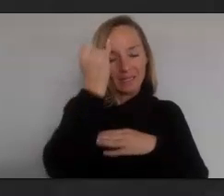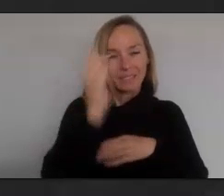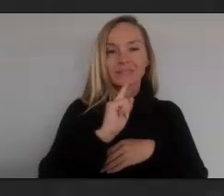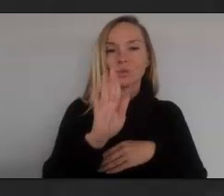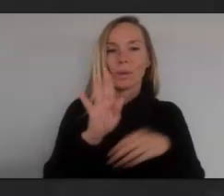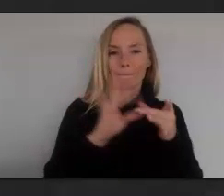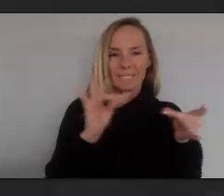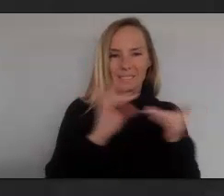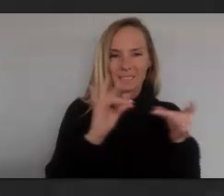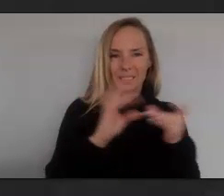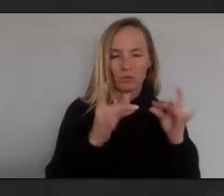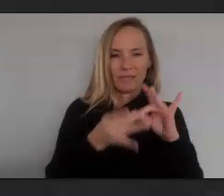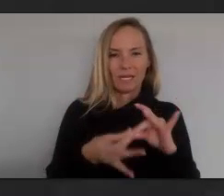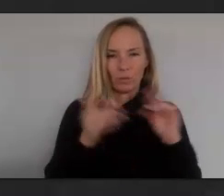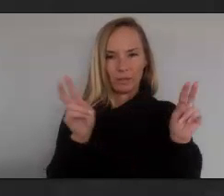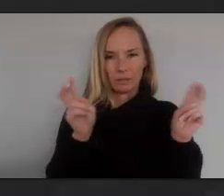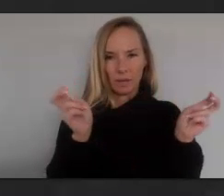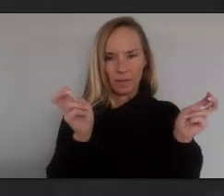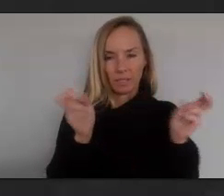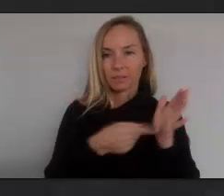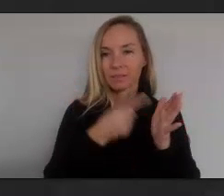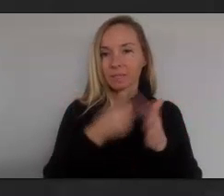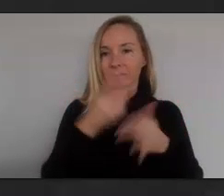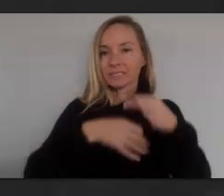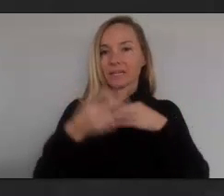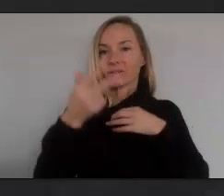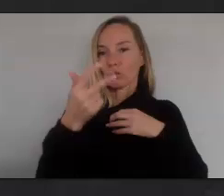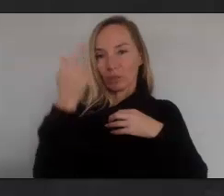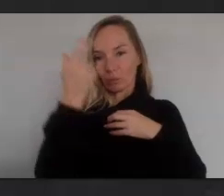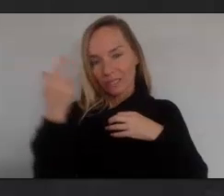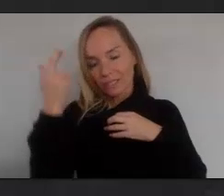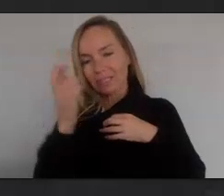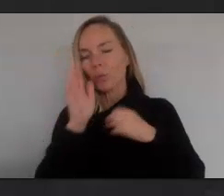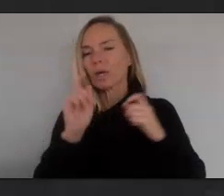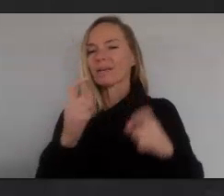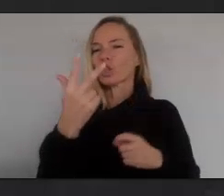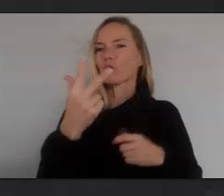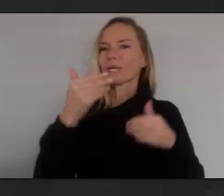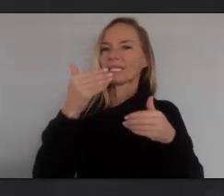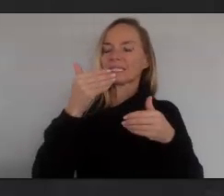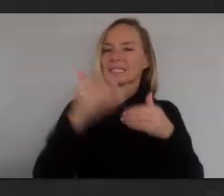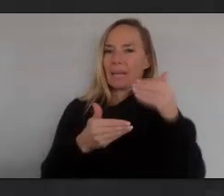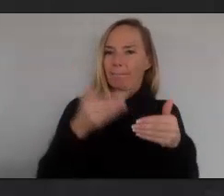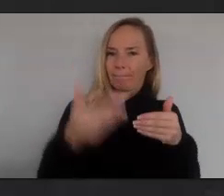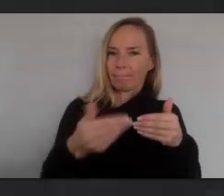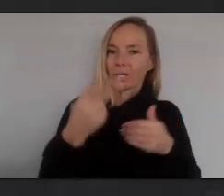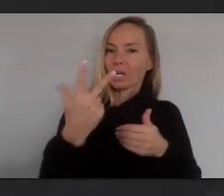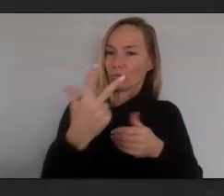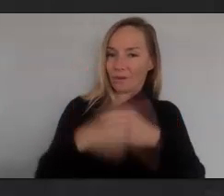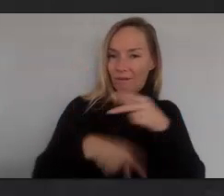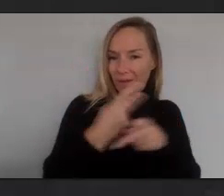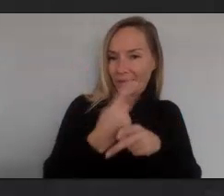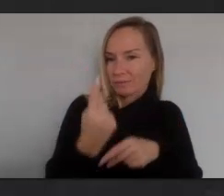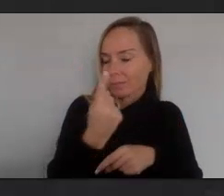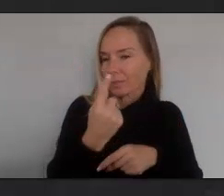message about your topic, and sometimes instead of 3 reasons, you'll need 3 steps in a process, 3 types of something, 3 parts of